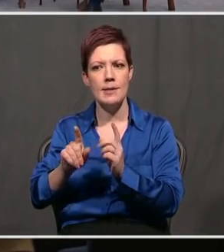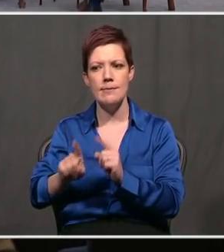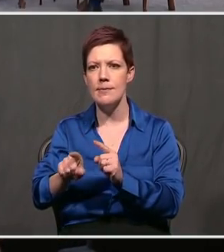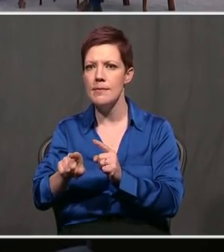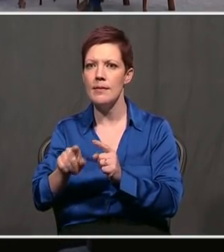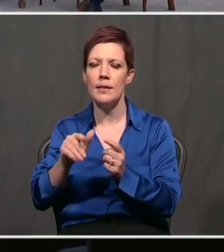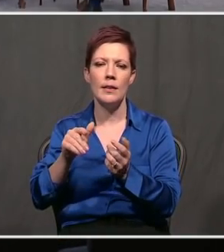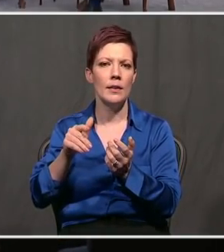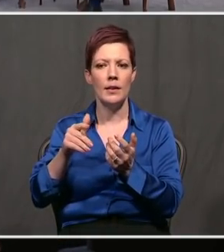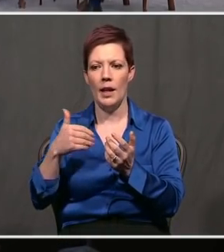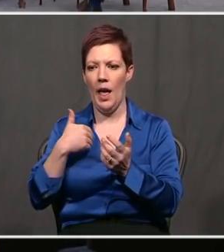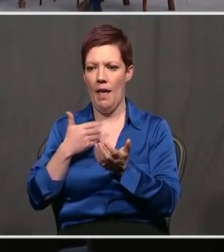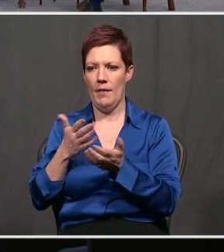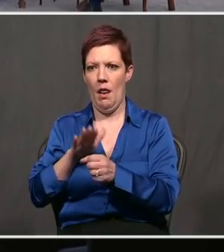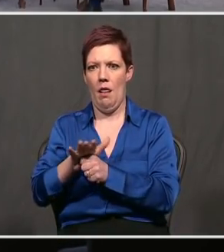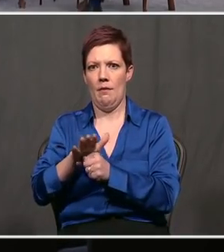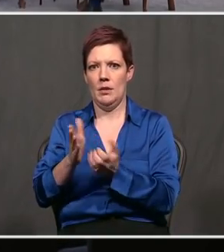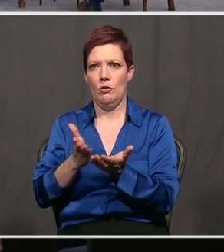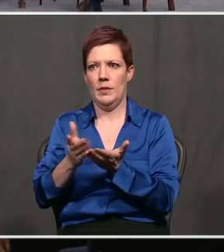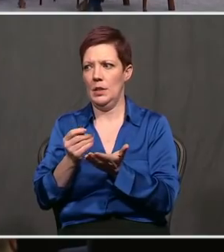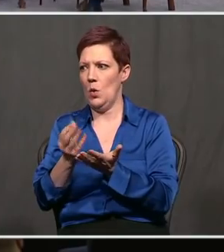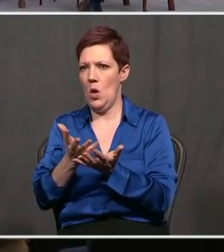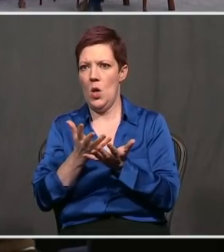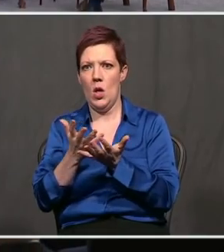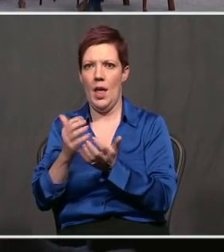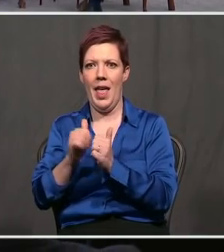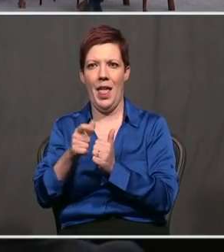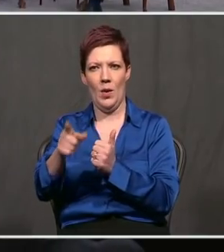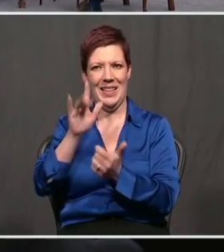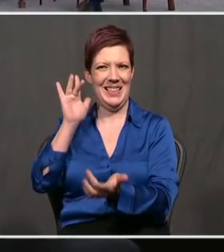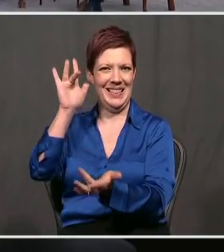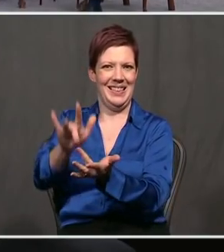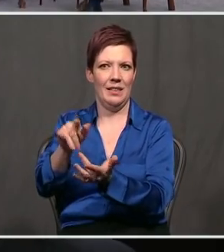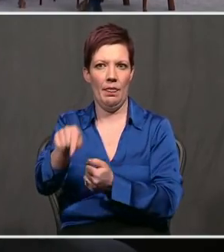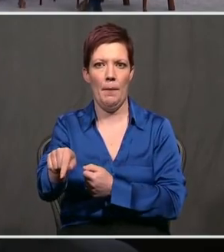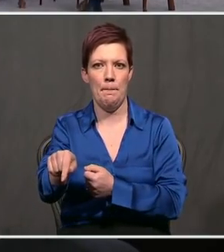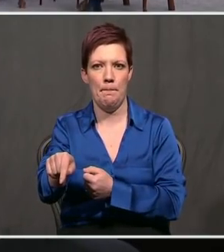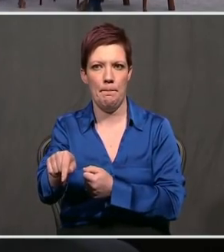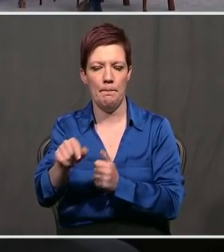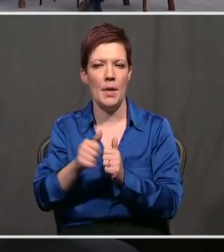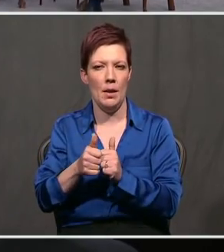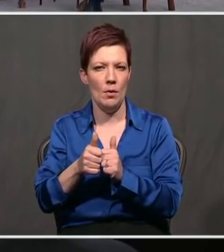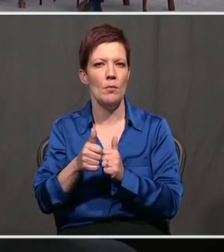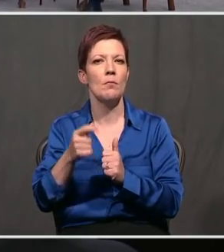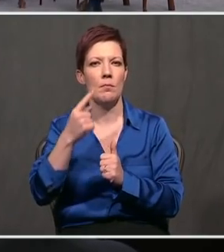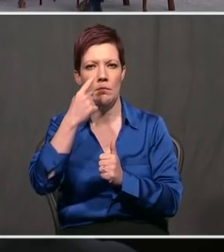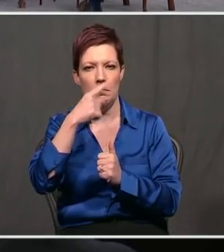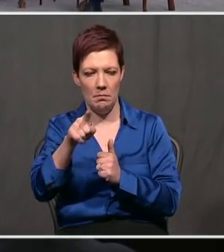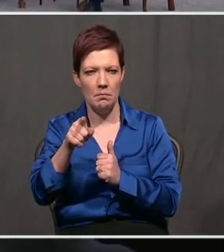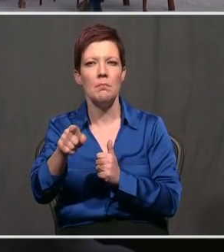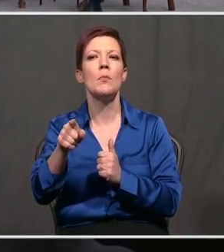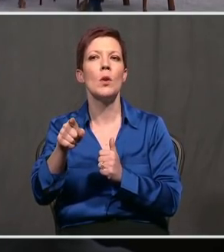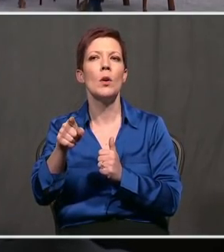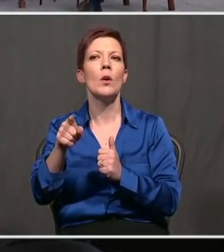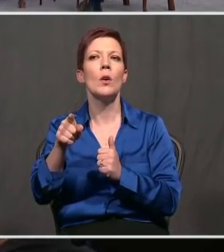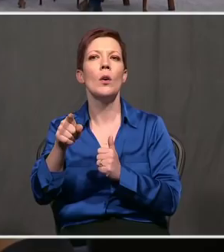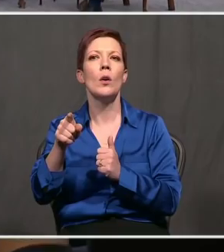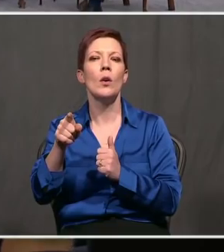As you've been thinking about your vaccine distribution plans, maybe Governor Edwards, if you might kick us off here, how are you thinking about